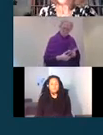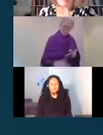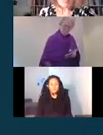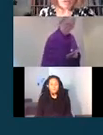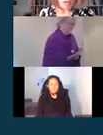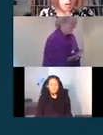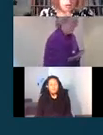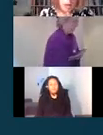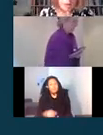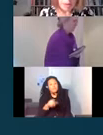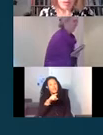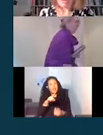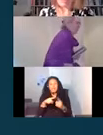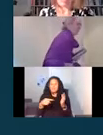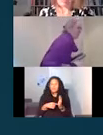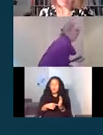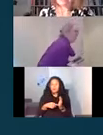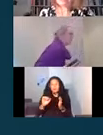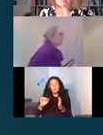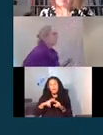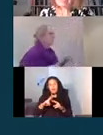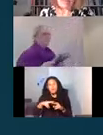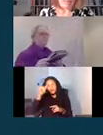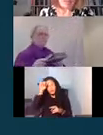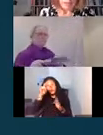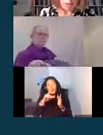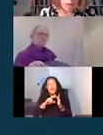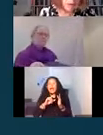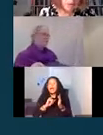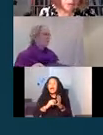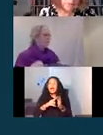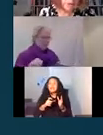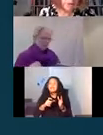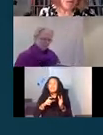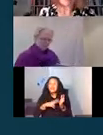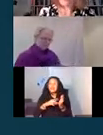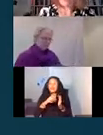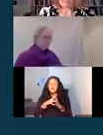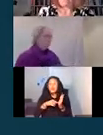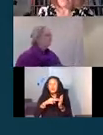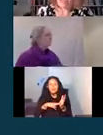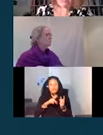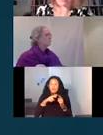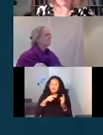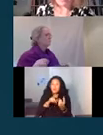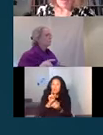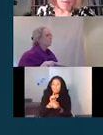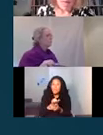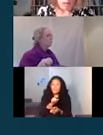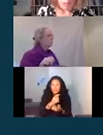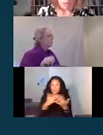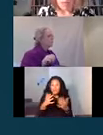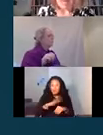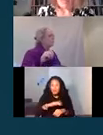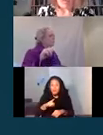Her father knew Isaac Newton, and she met him several times. Unusually, her father taught her